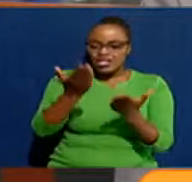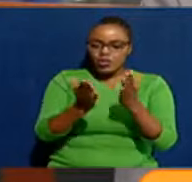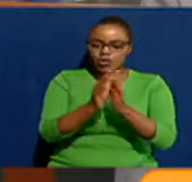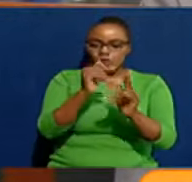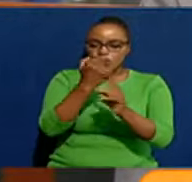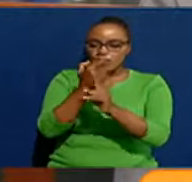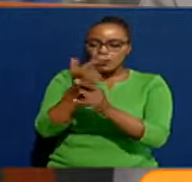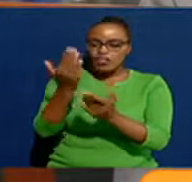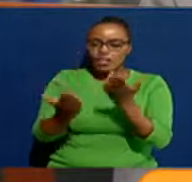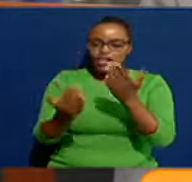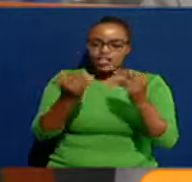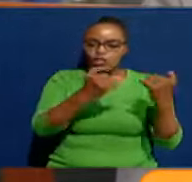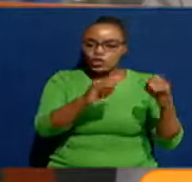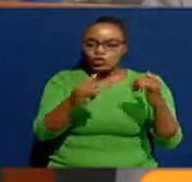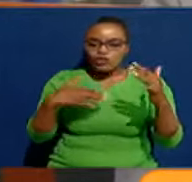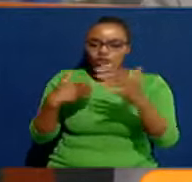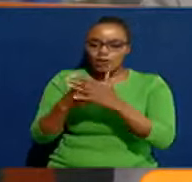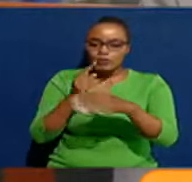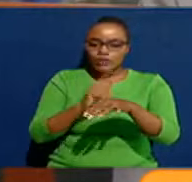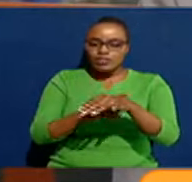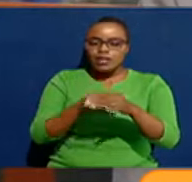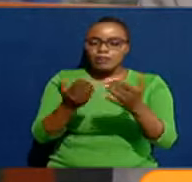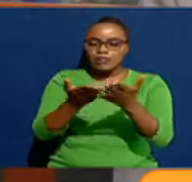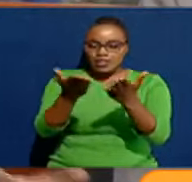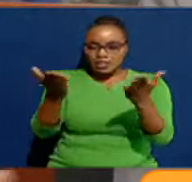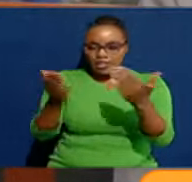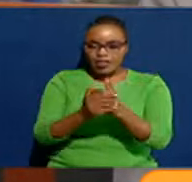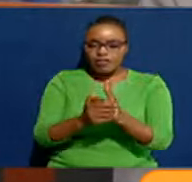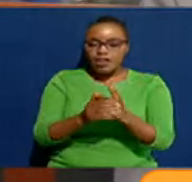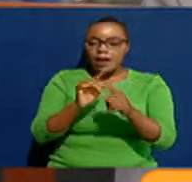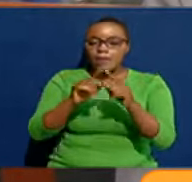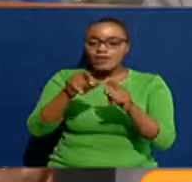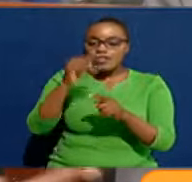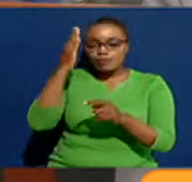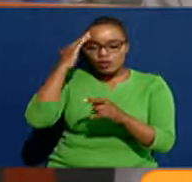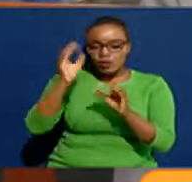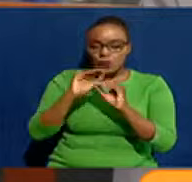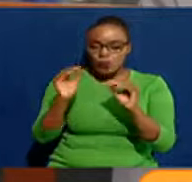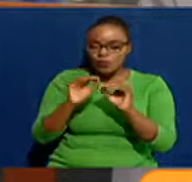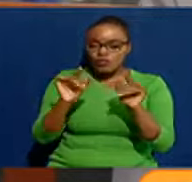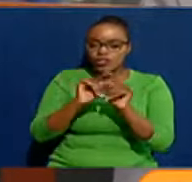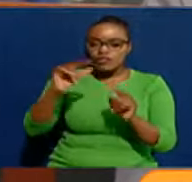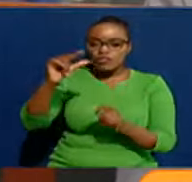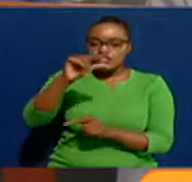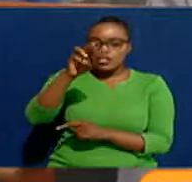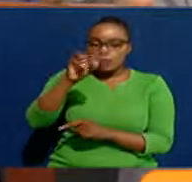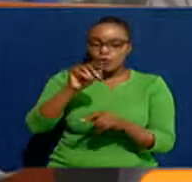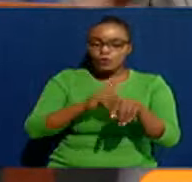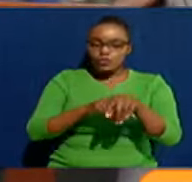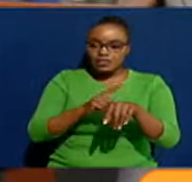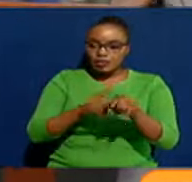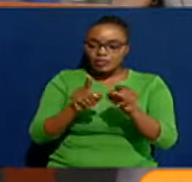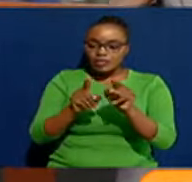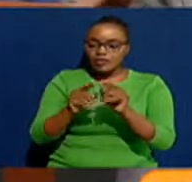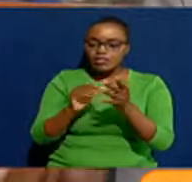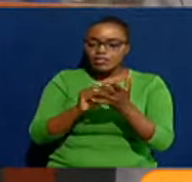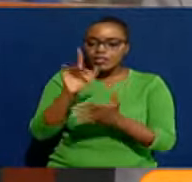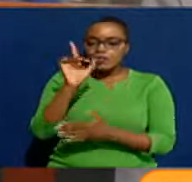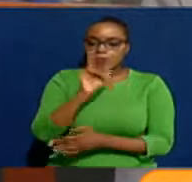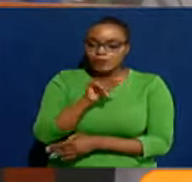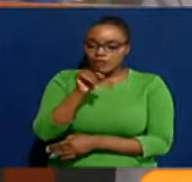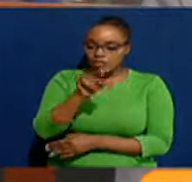of clinical trials up to when it is out there. What they don't know is that even GMO, once it is released by this gentleman